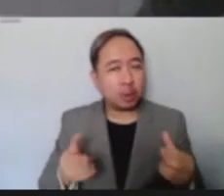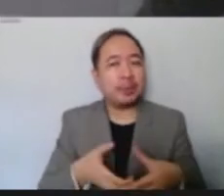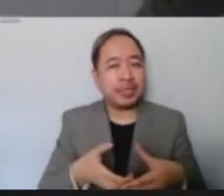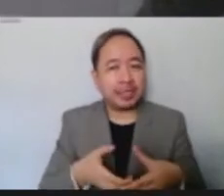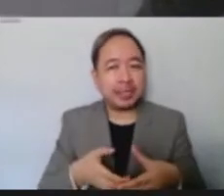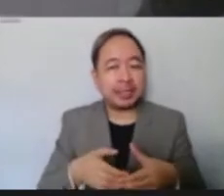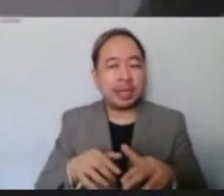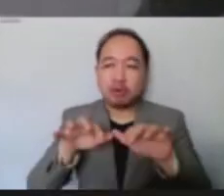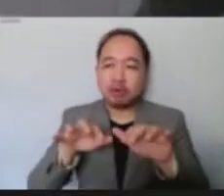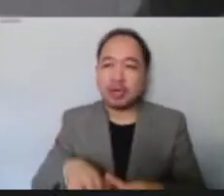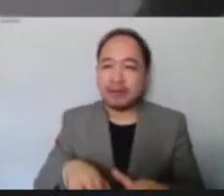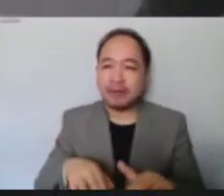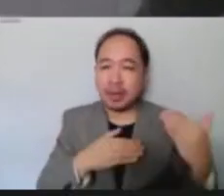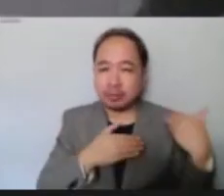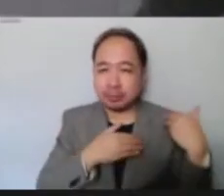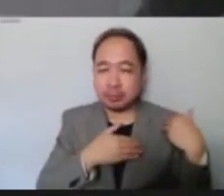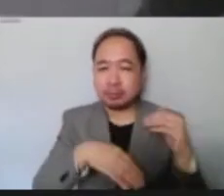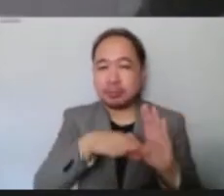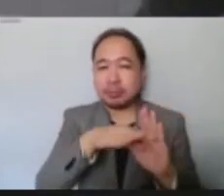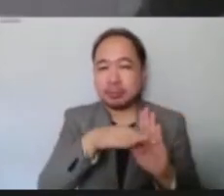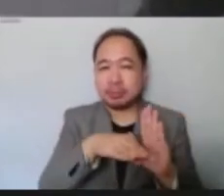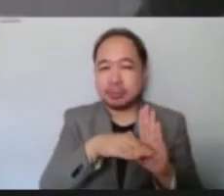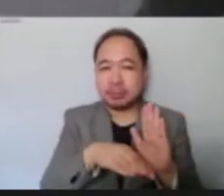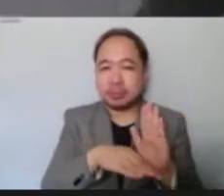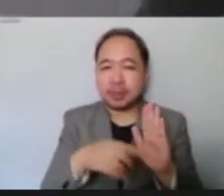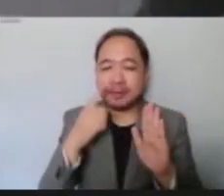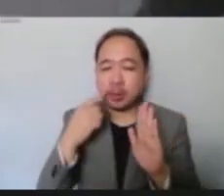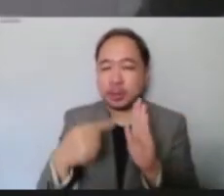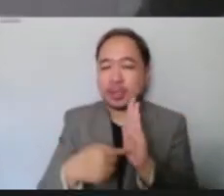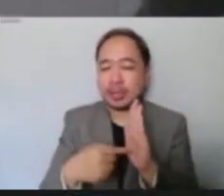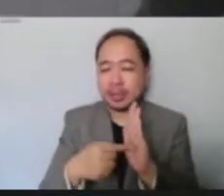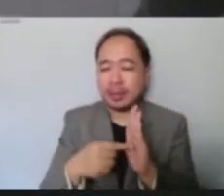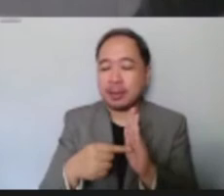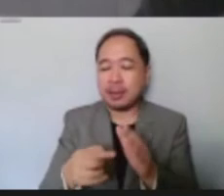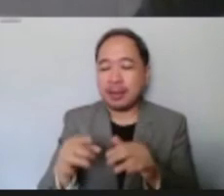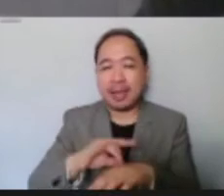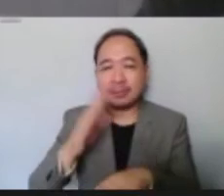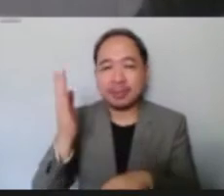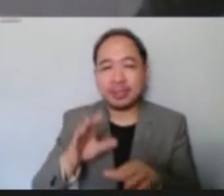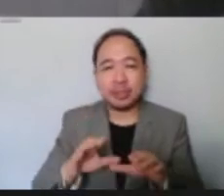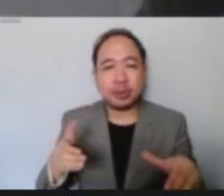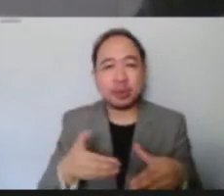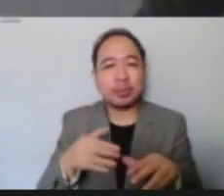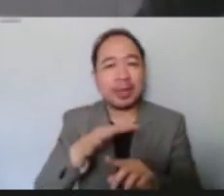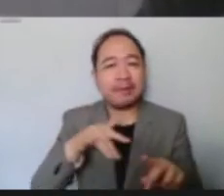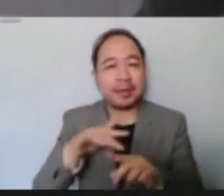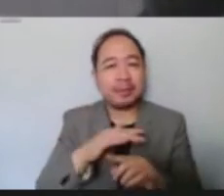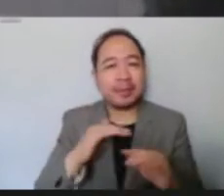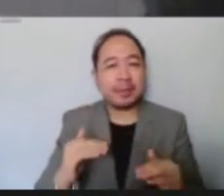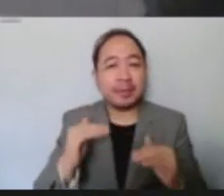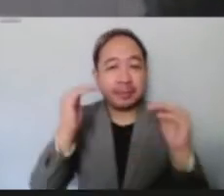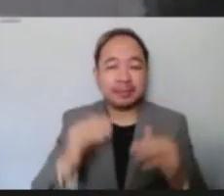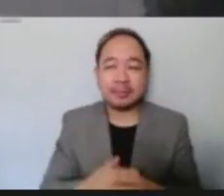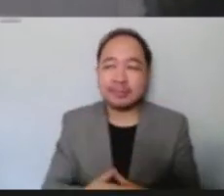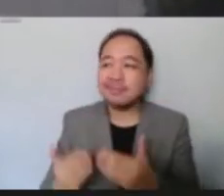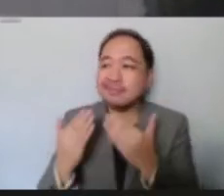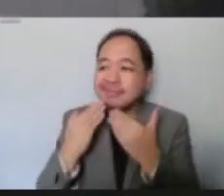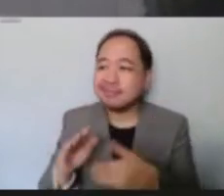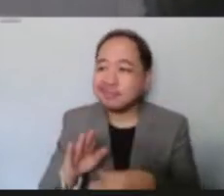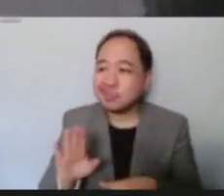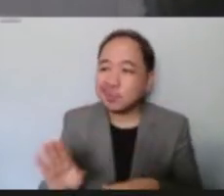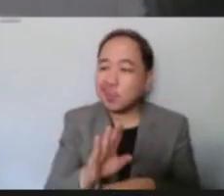of reference for the technical expert group on environment and development I am grateful to the bureau members